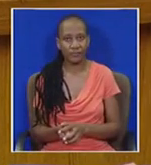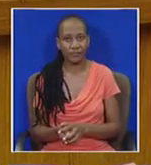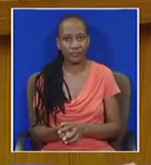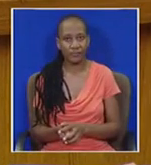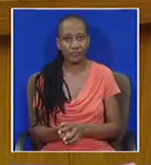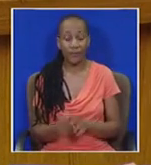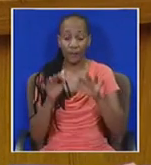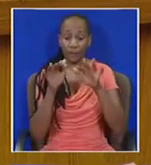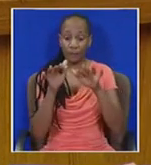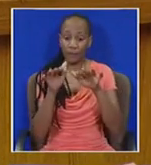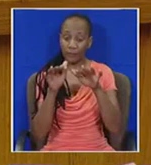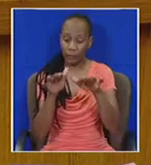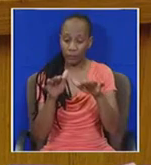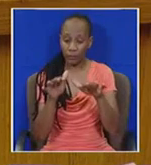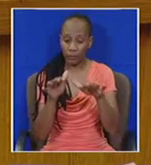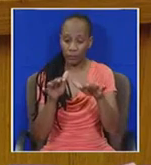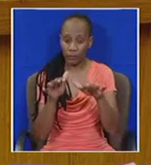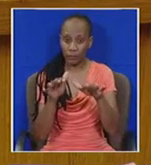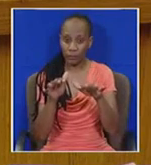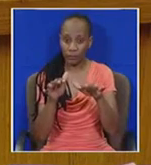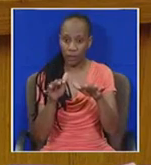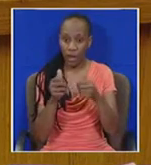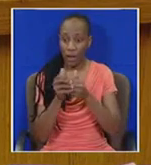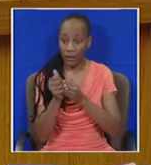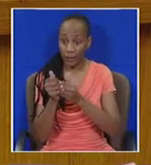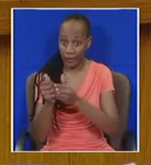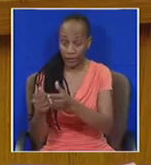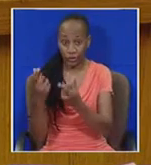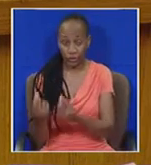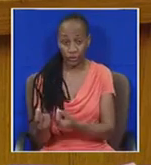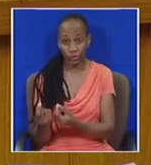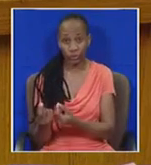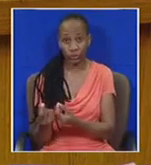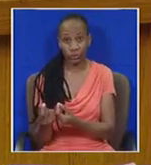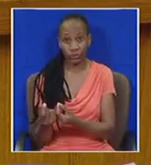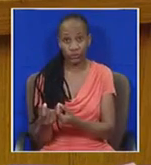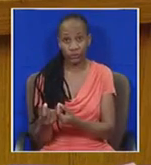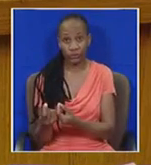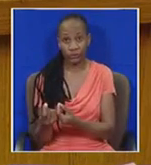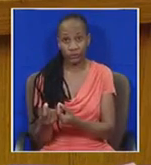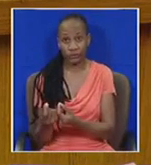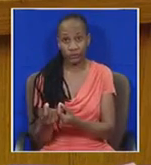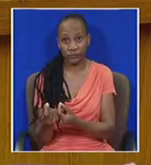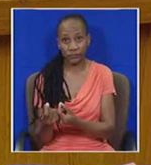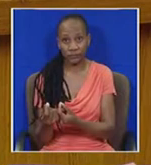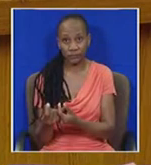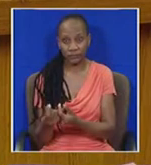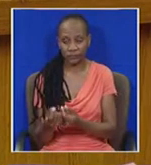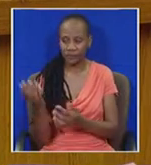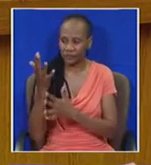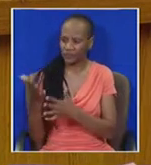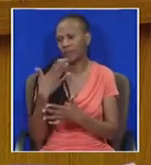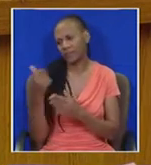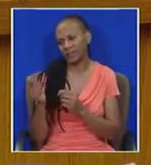These people who govern us Speaker, I do request your